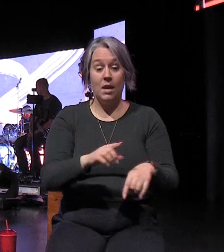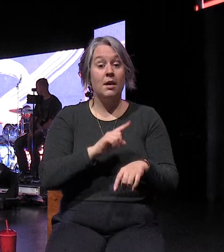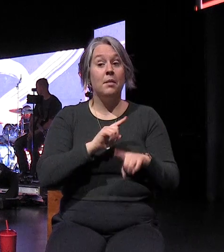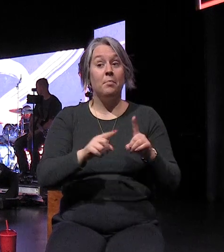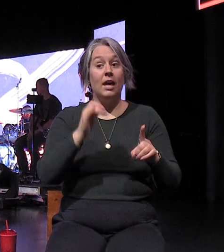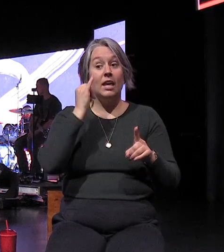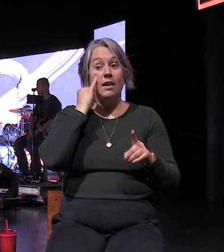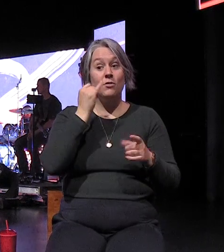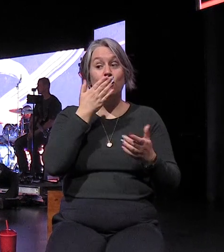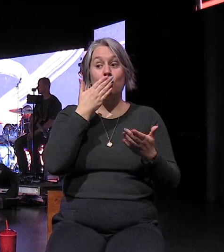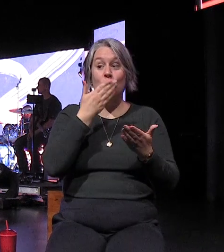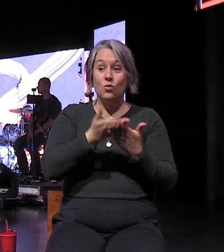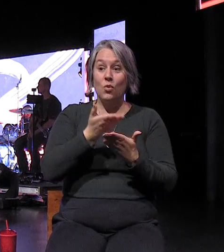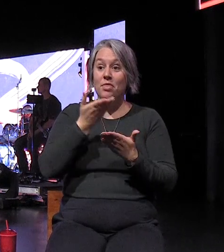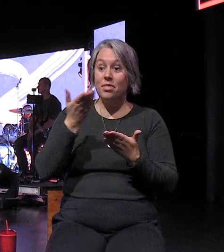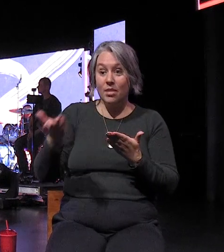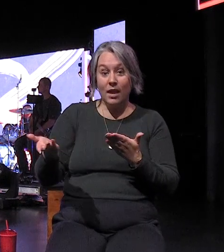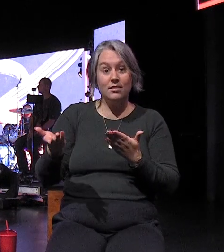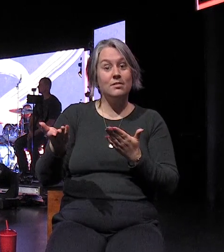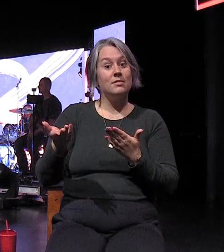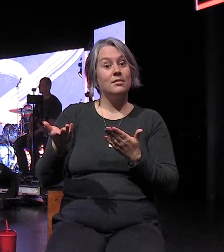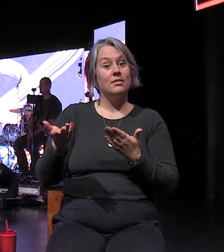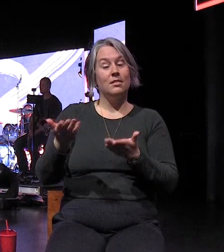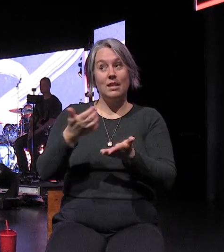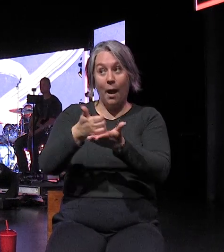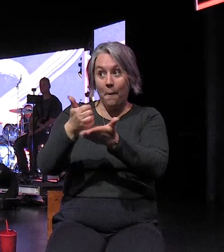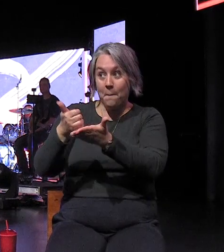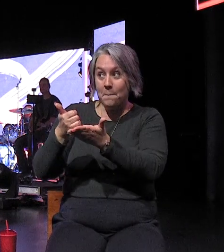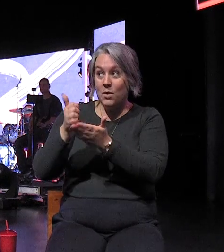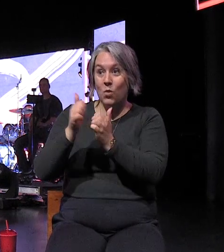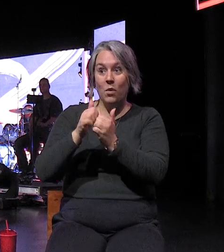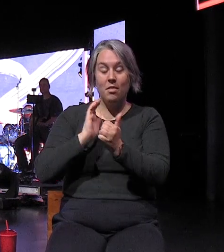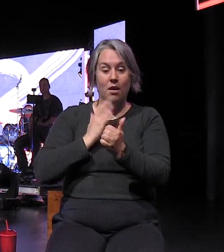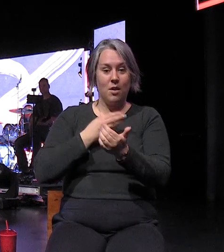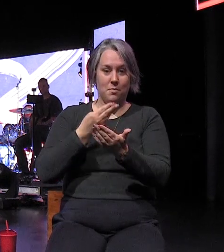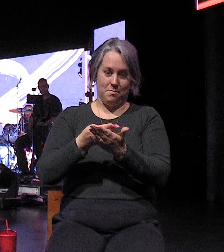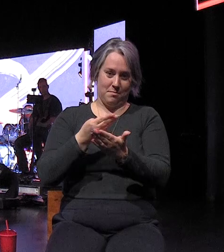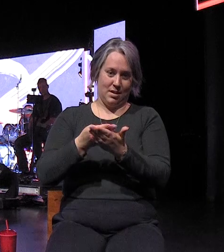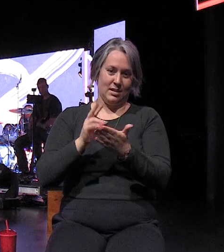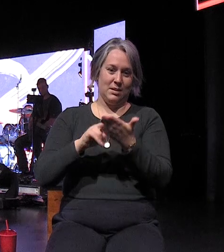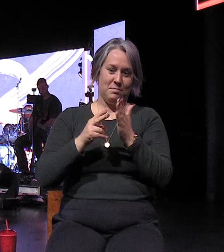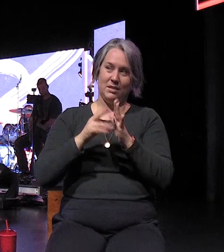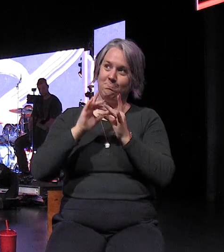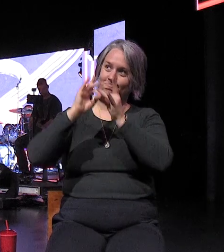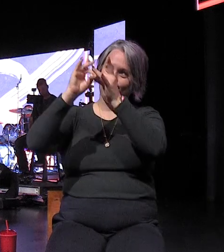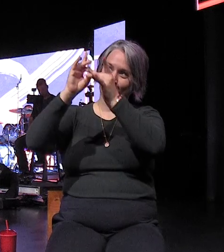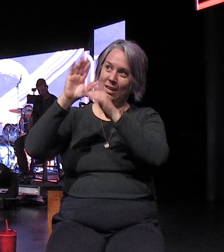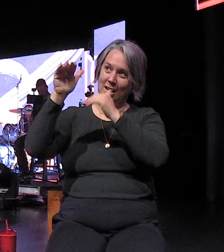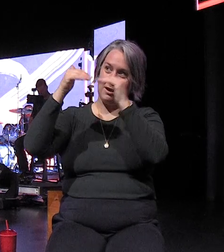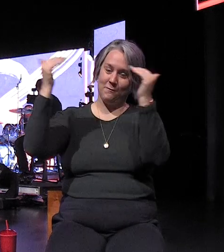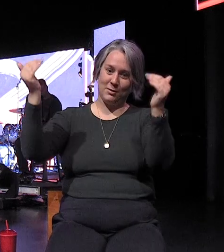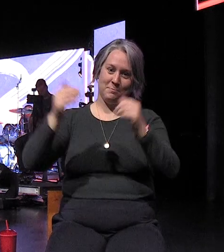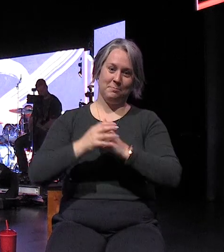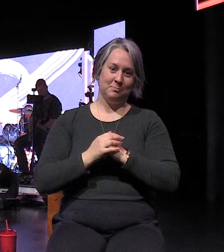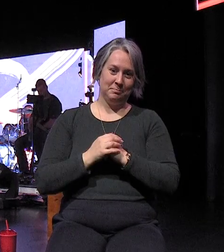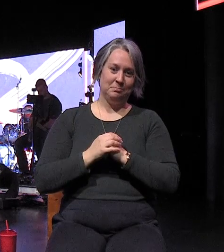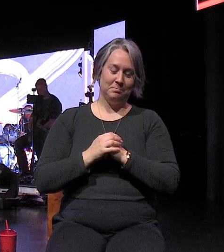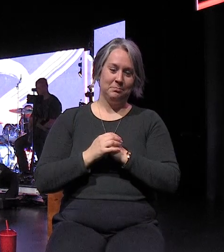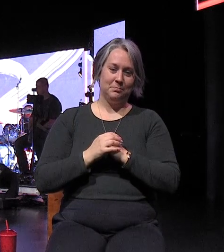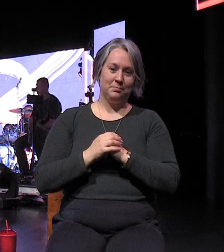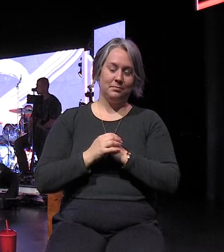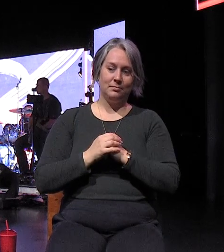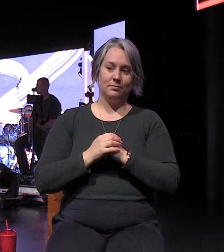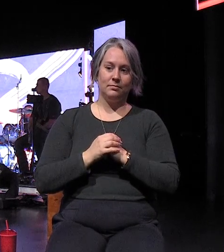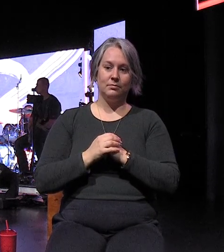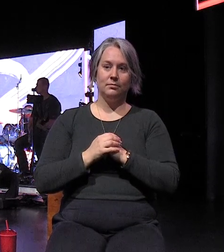money leads to treasure in heaven. That's what he was promising. Jesus was promising the rich young ruler treasure in heaven.